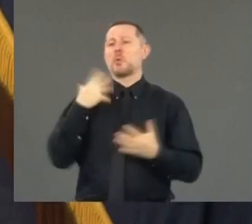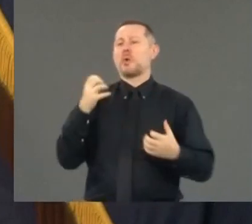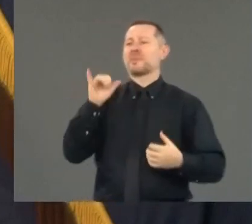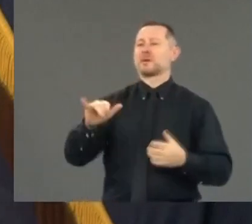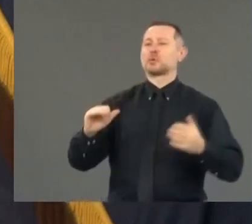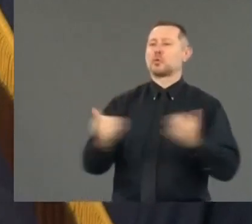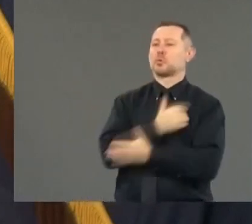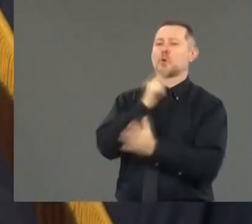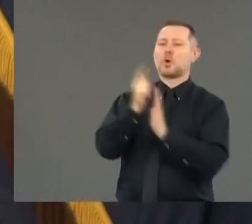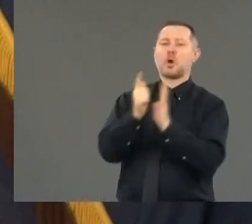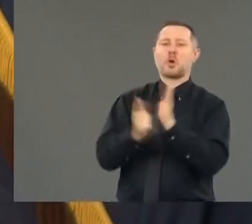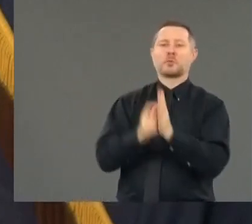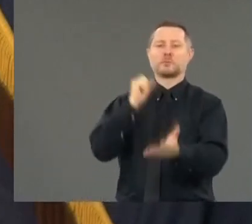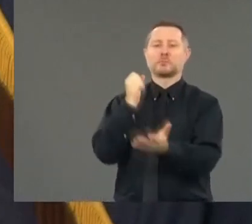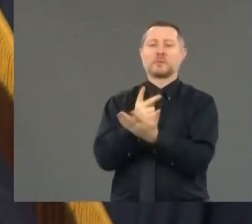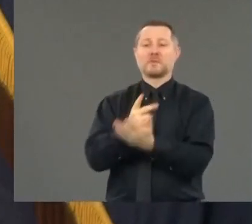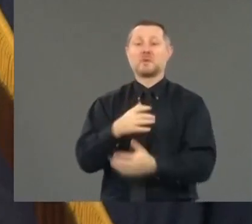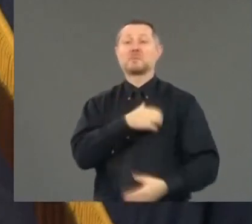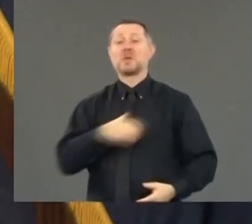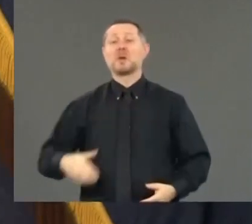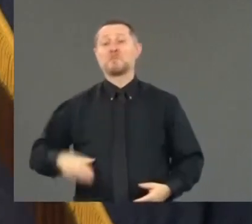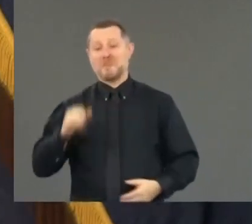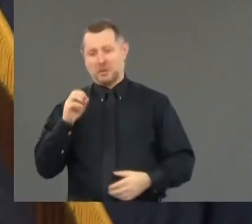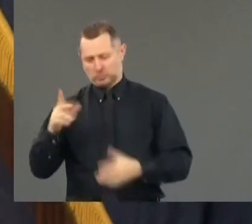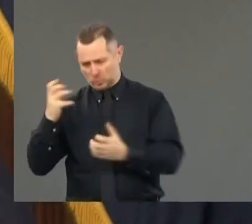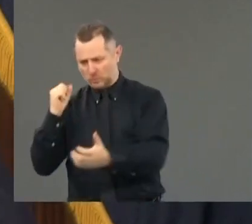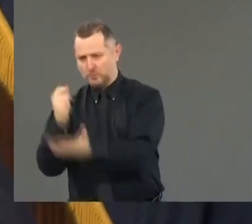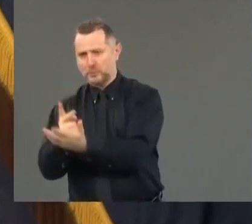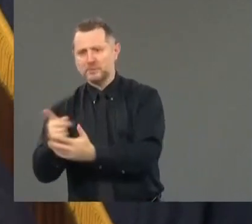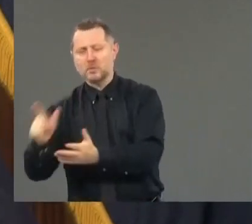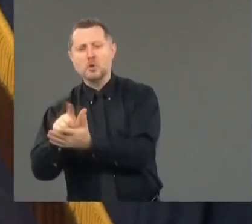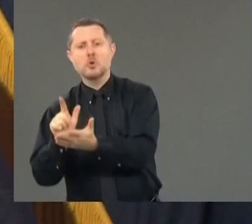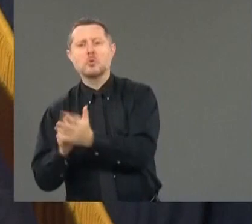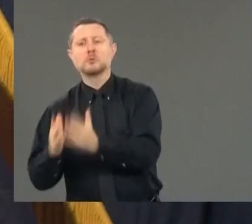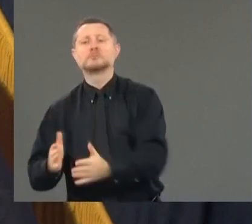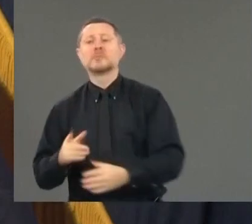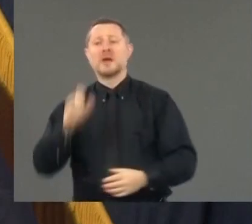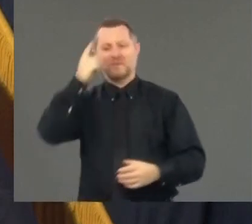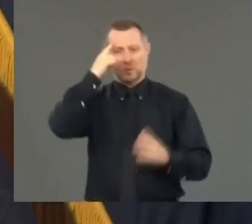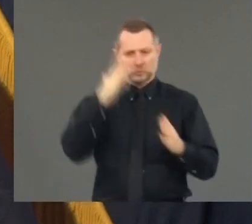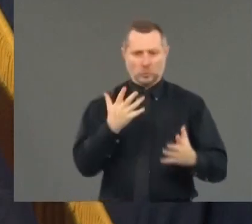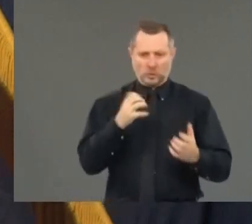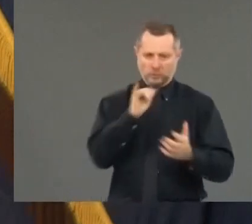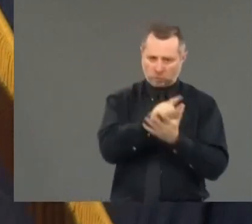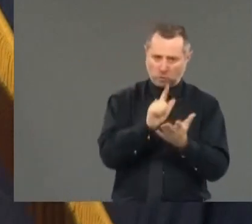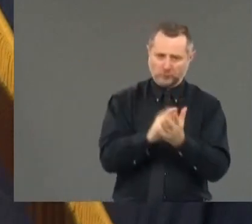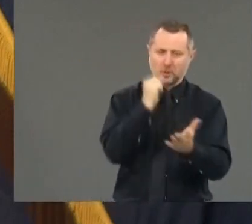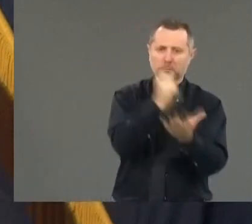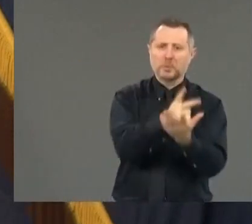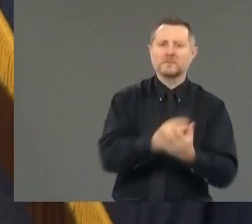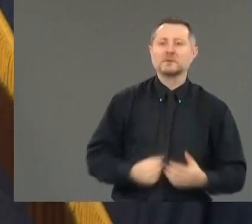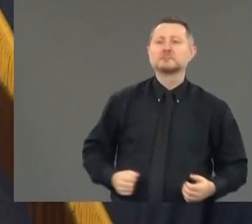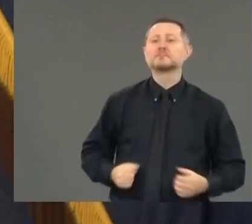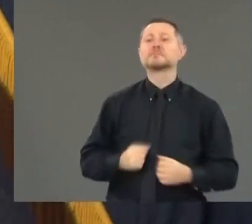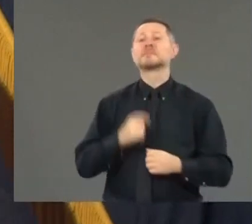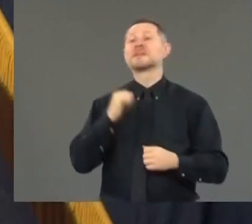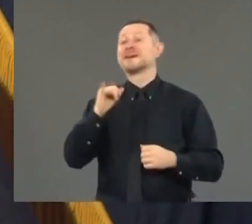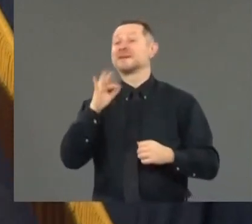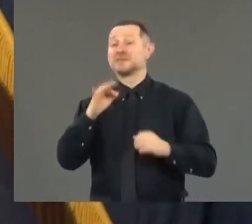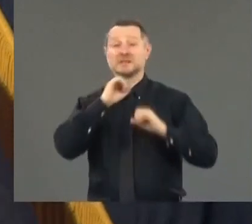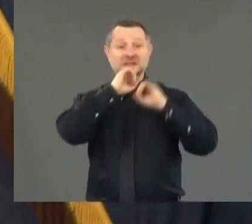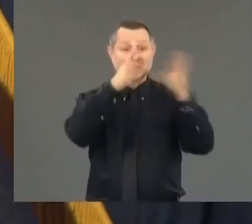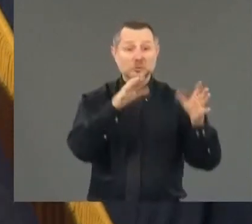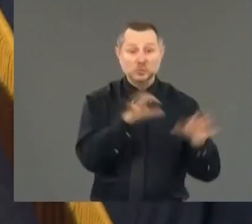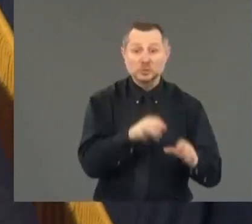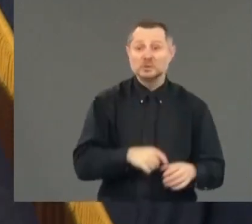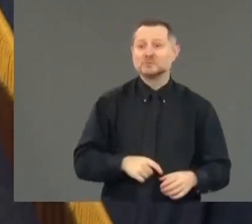passed, and then say to your mayor, I want this law passed, and then say to your governor, I want this law passed. And if they don't do it, then